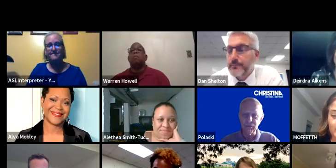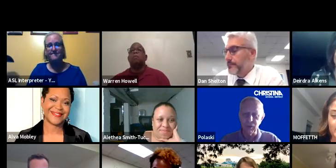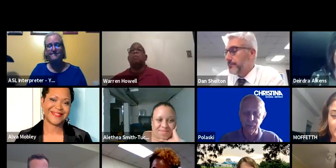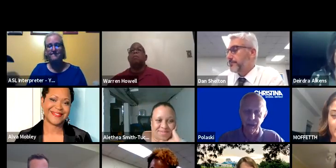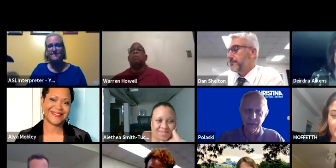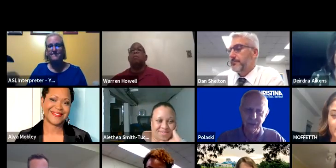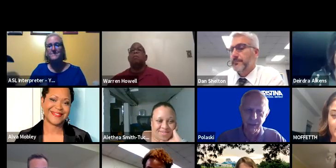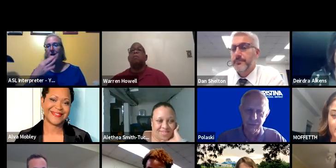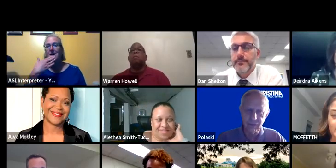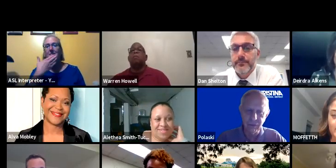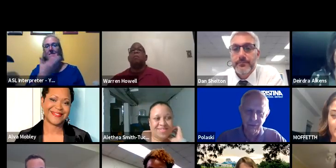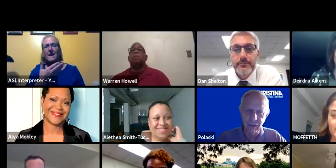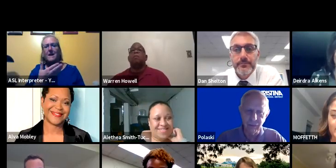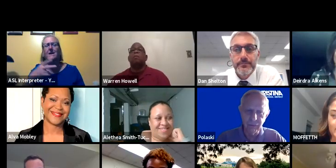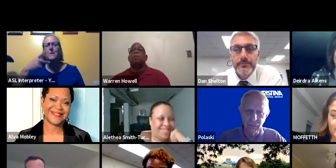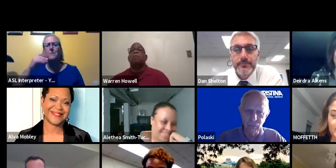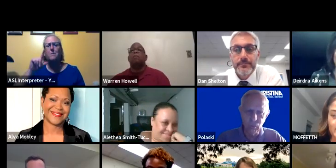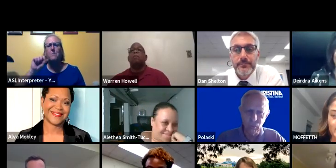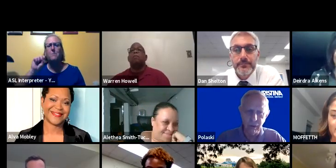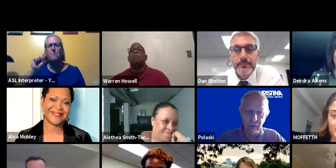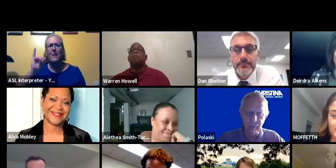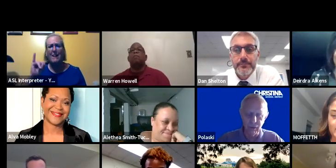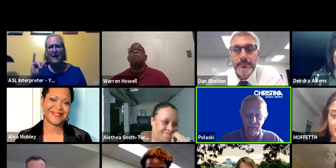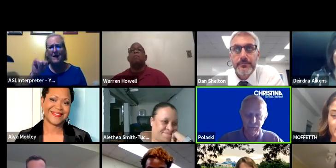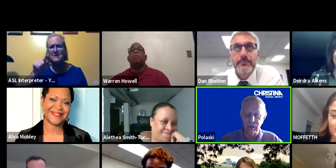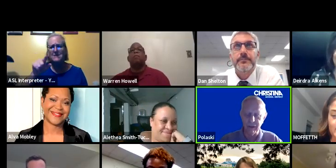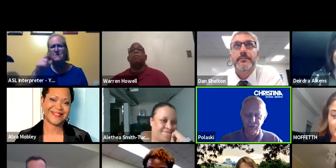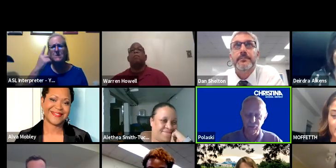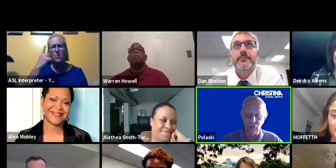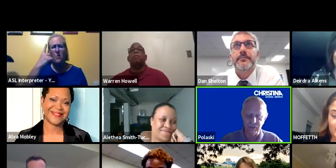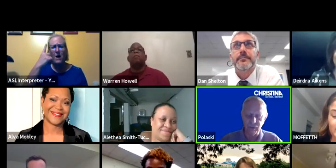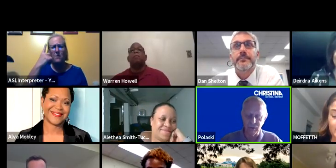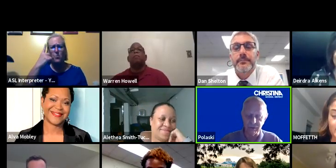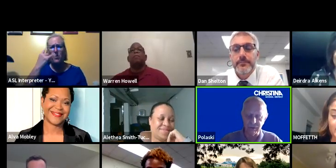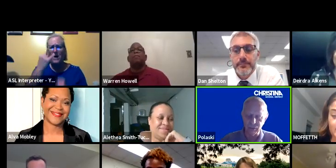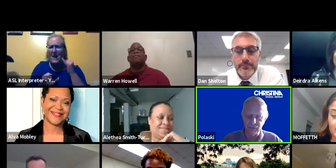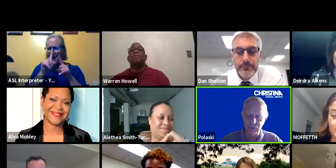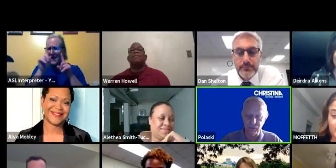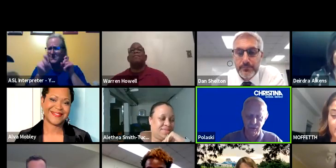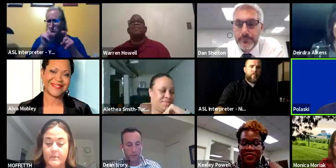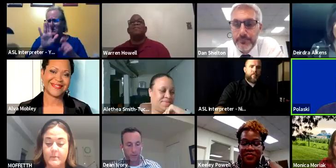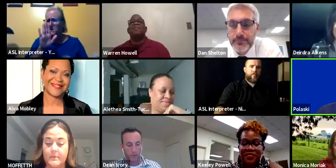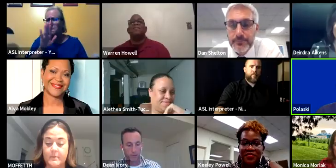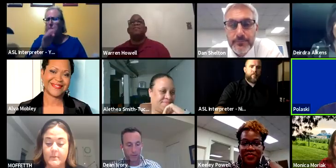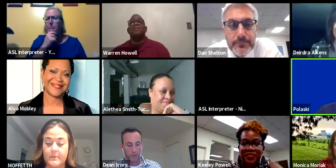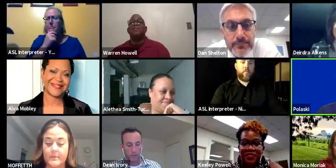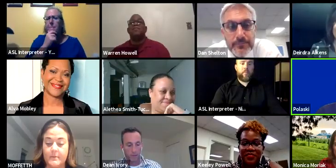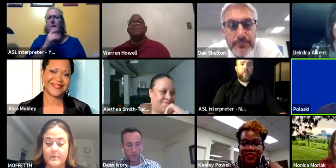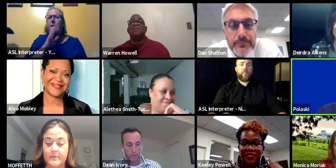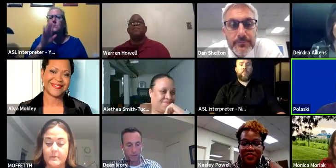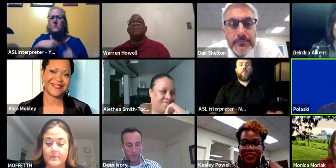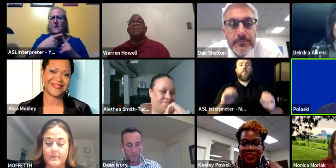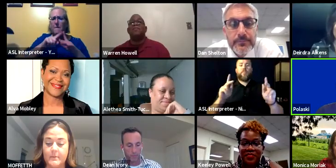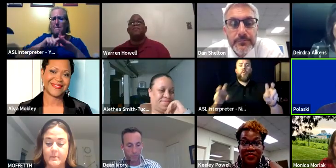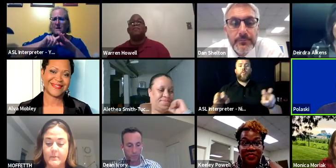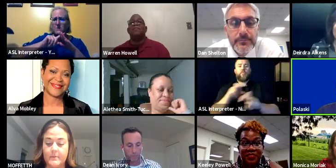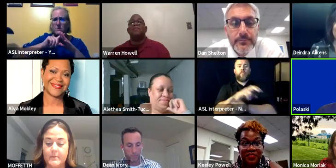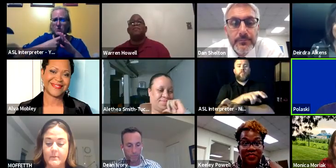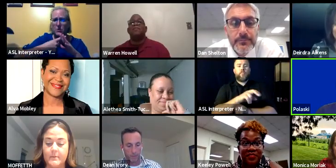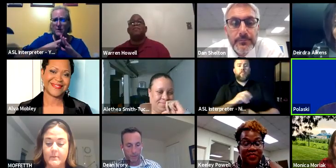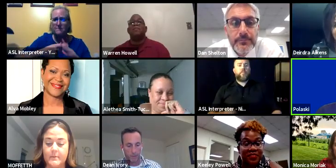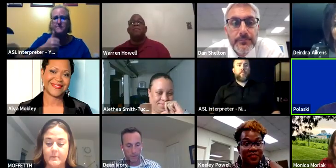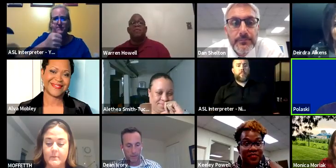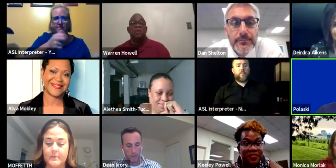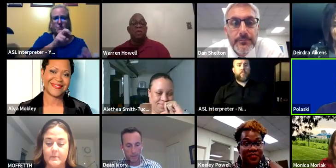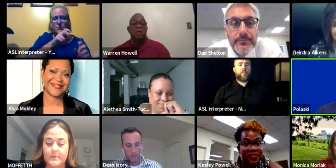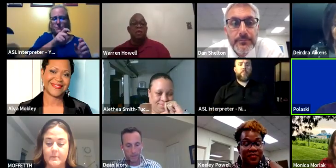Thank you, everyone. Fred Pulaski, I just have hopefully one last question, longer term. So we're talking about starting